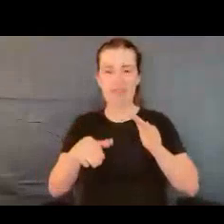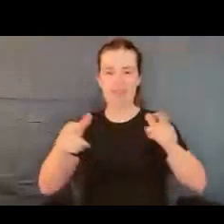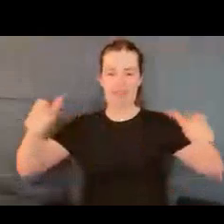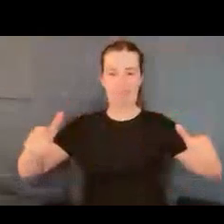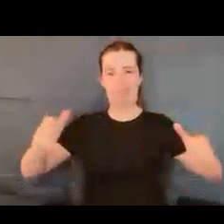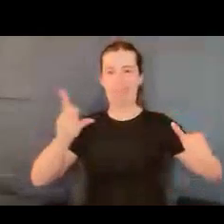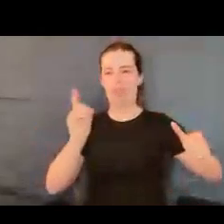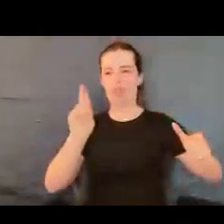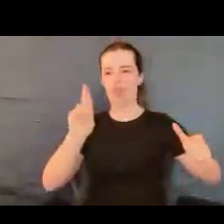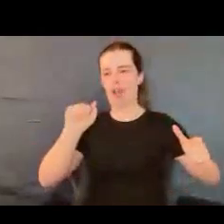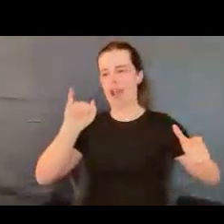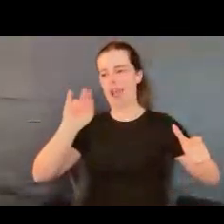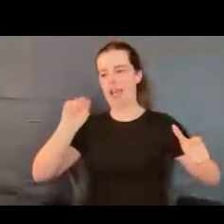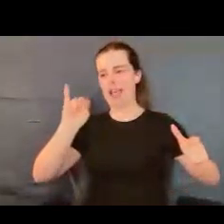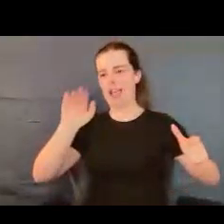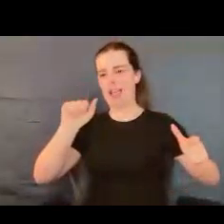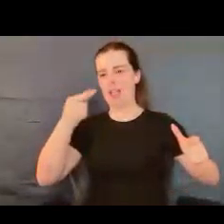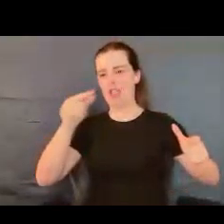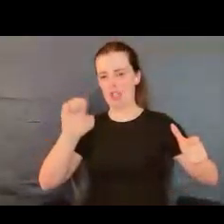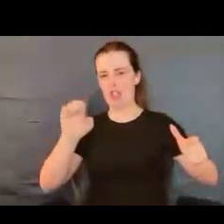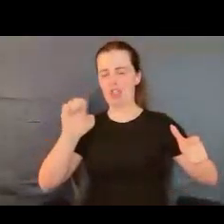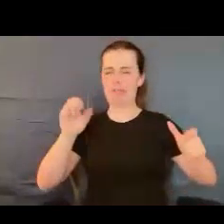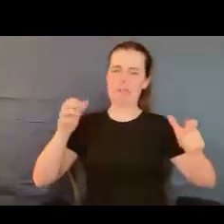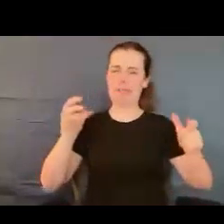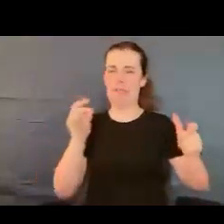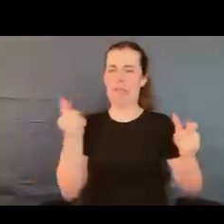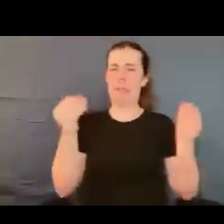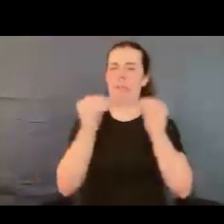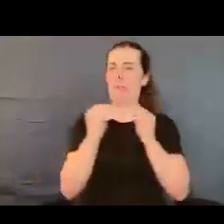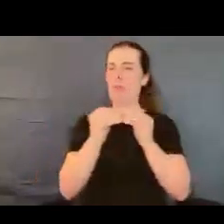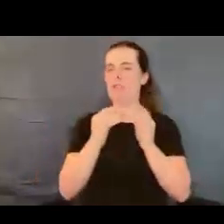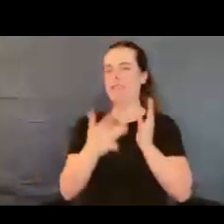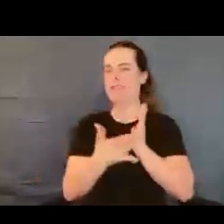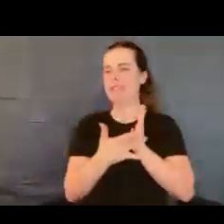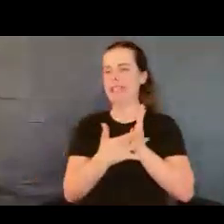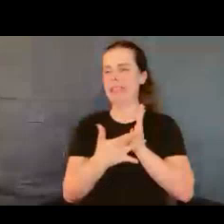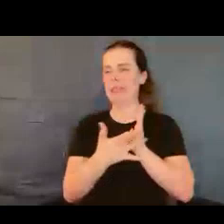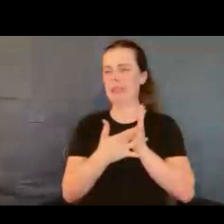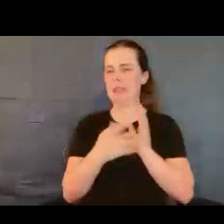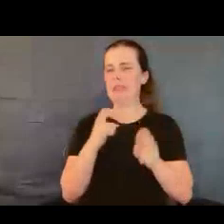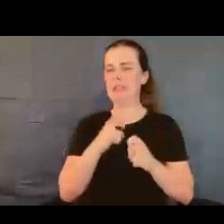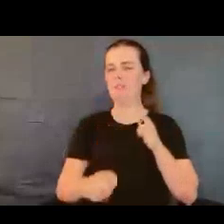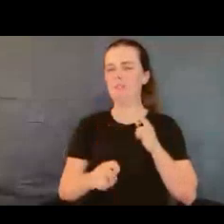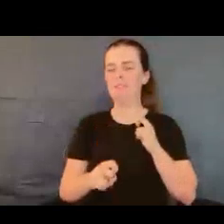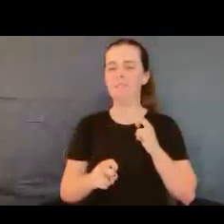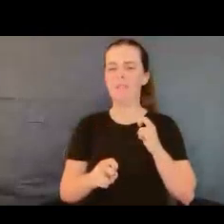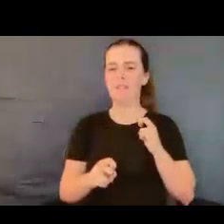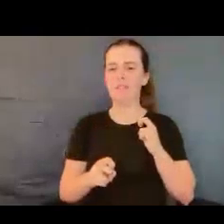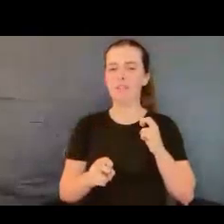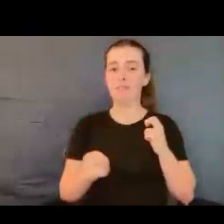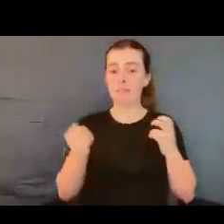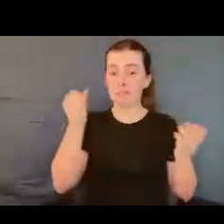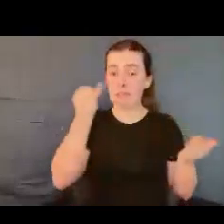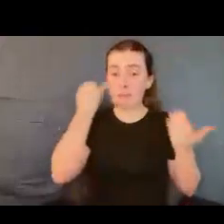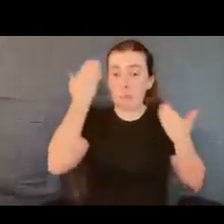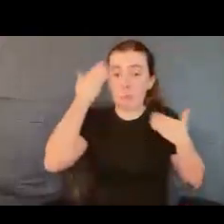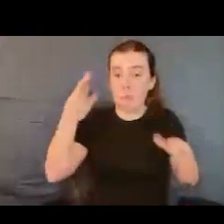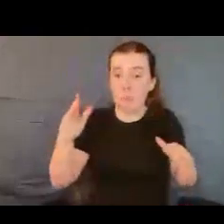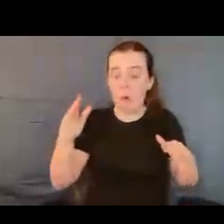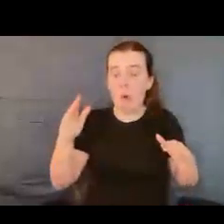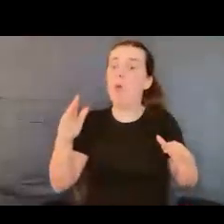drainage stream bed itself. So it's a bit more technical than you might expect. If you haven't run that terrain before, it might just be a little